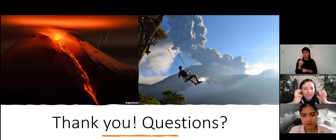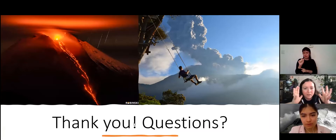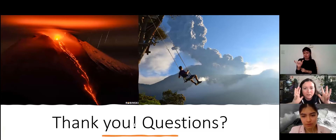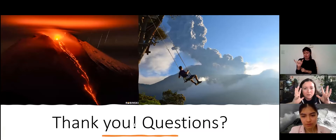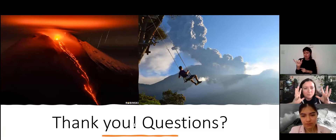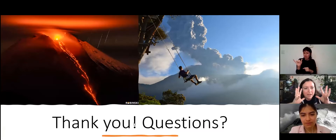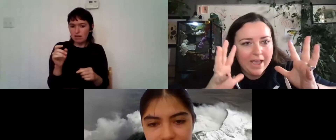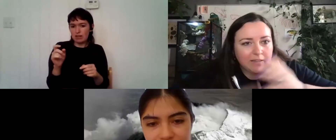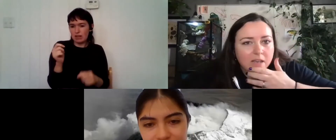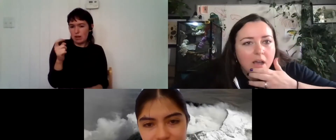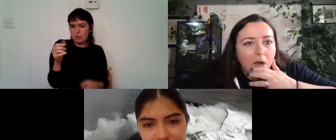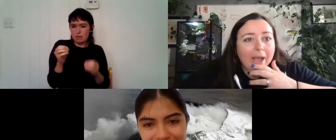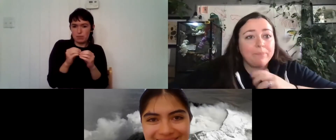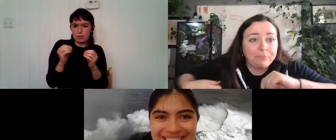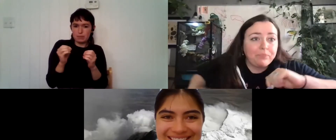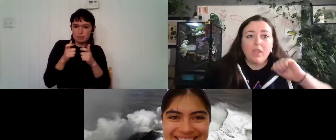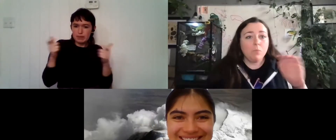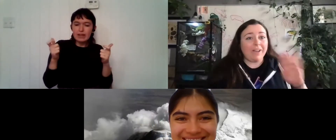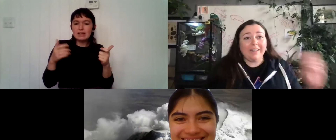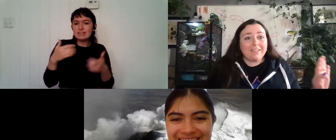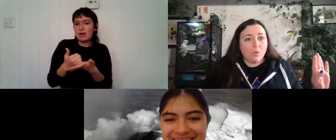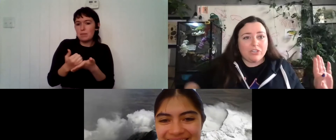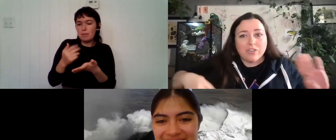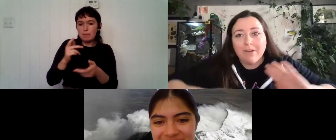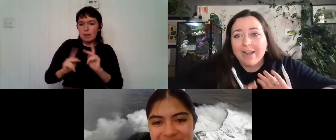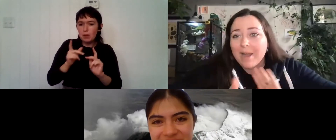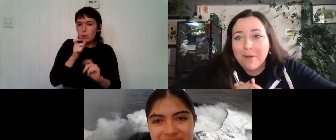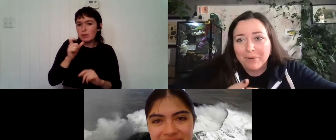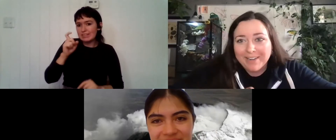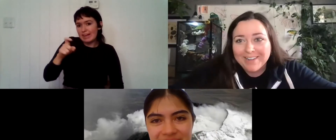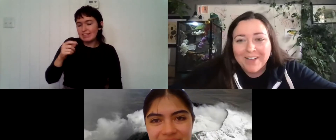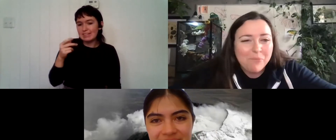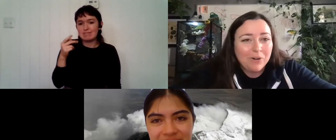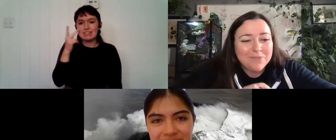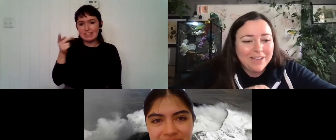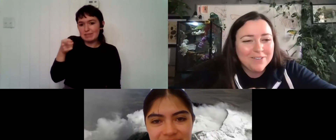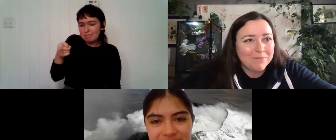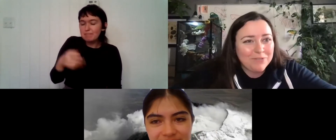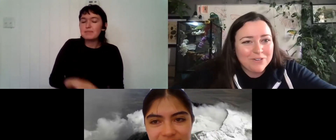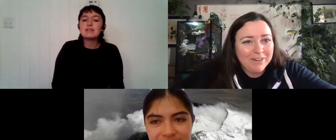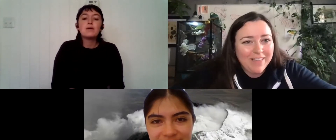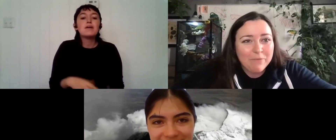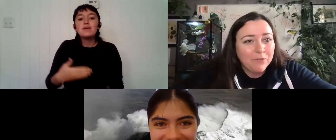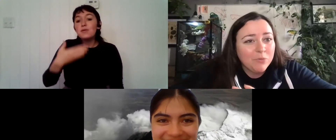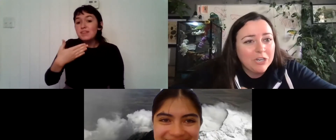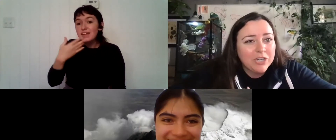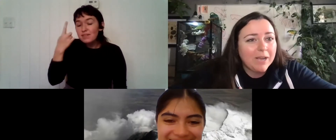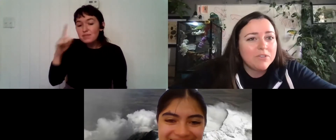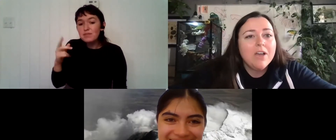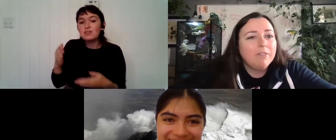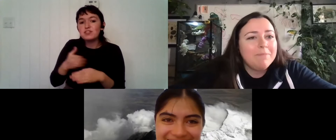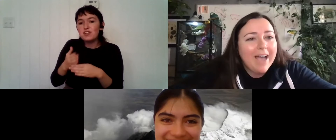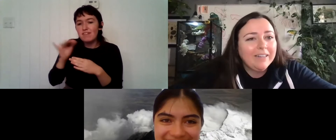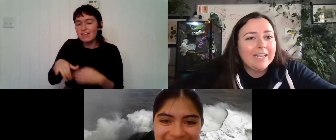who really need to look at those hands. Okay, we've got lots of questions already, and I bet we're going to get a lot more. So thank you so much for sharing that. The first question